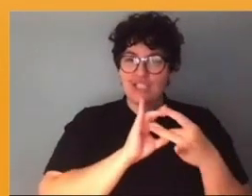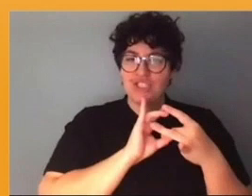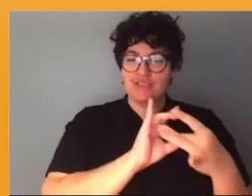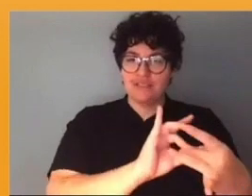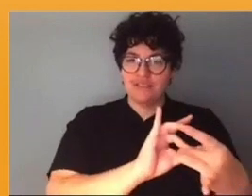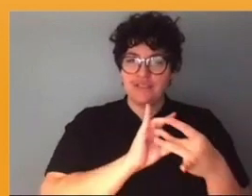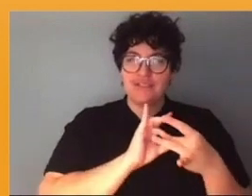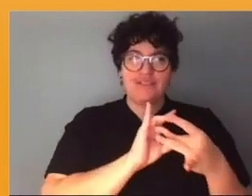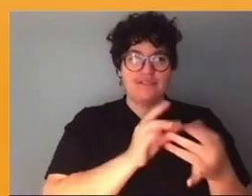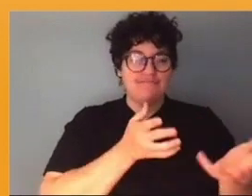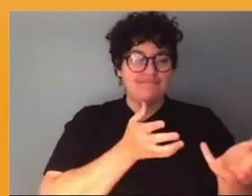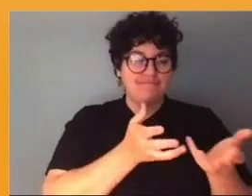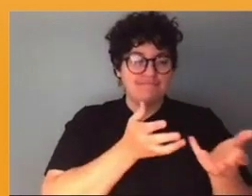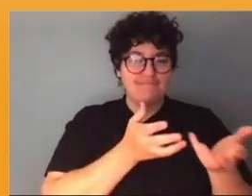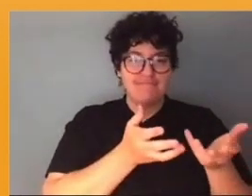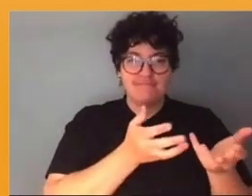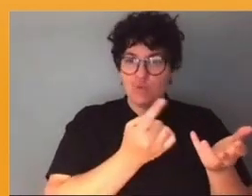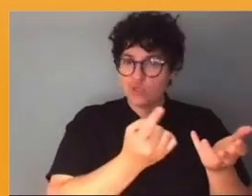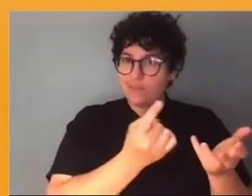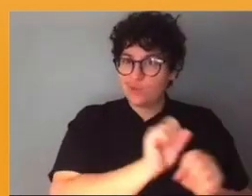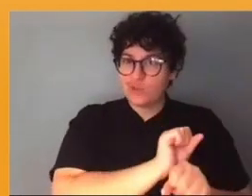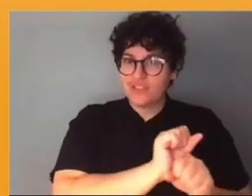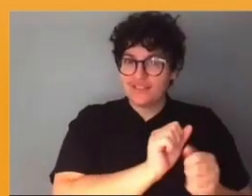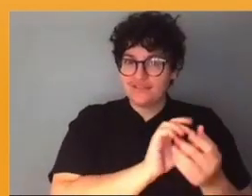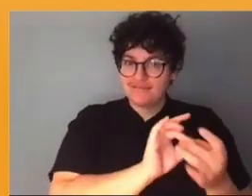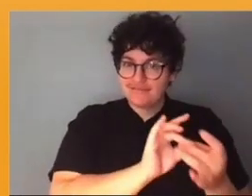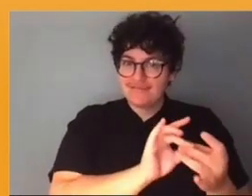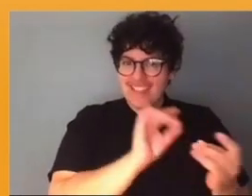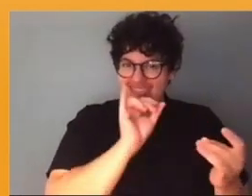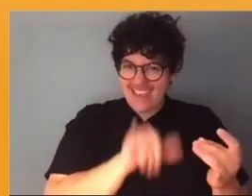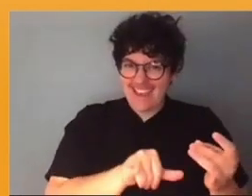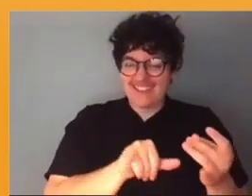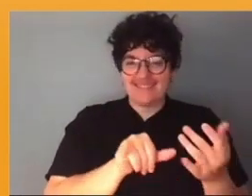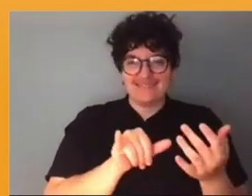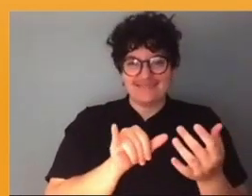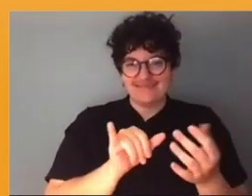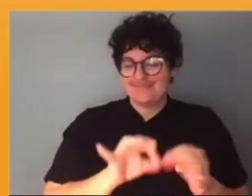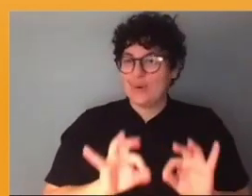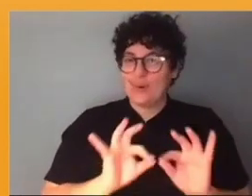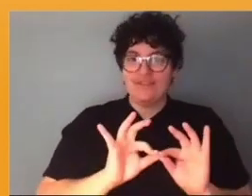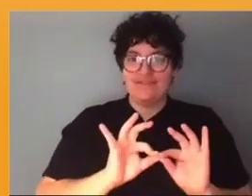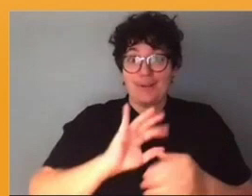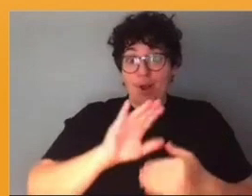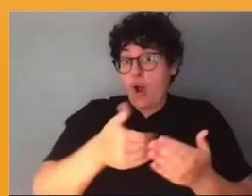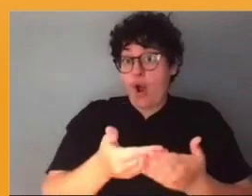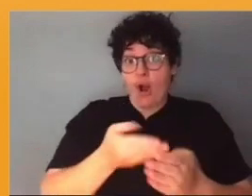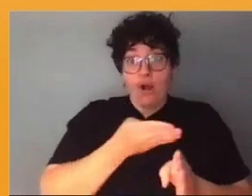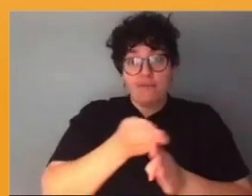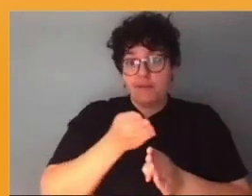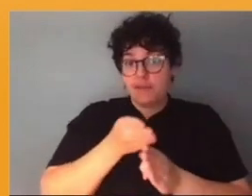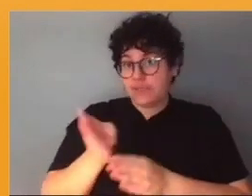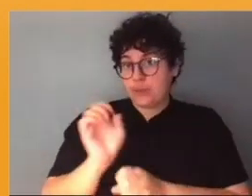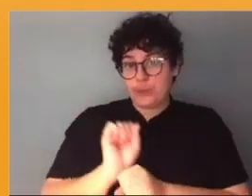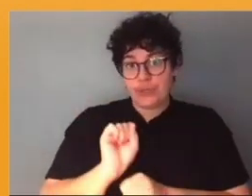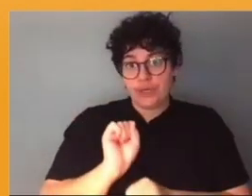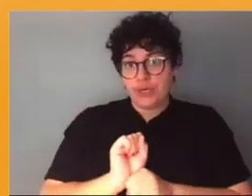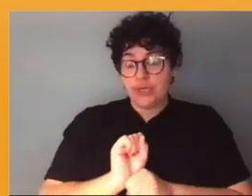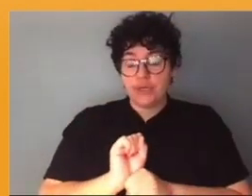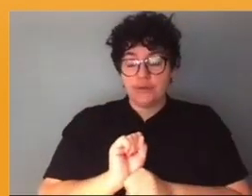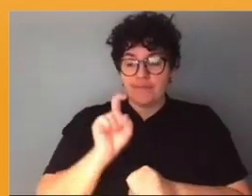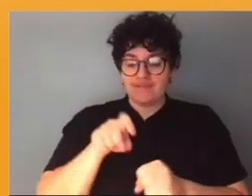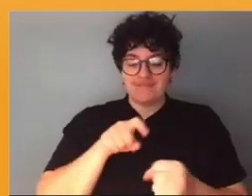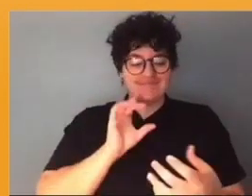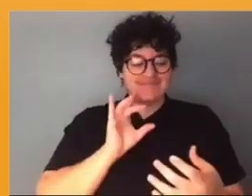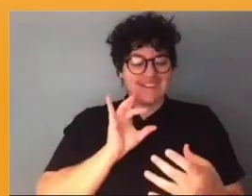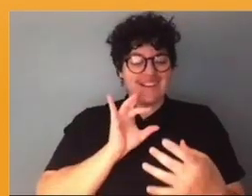with. And I think that goes for, you know, all fields of work, to connect with the people that